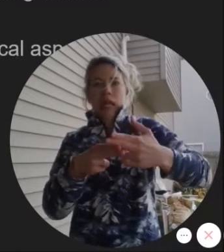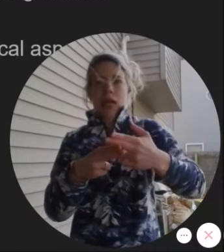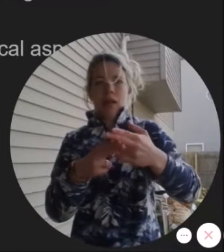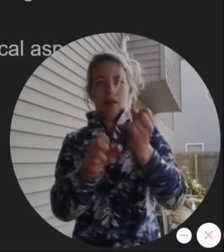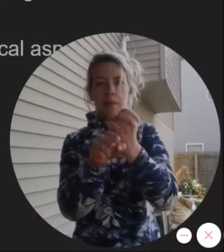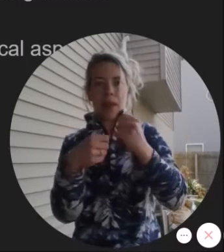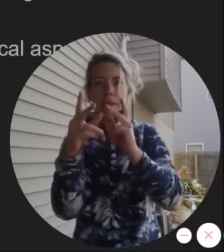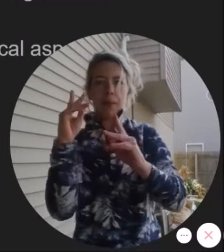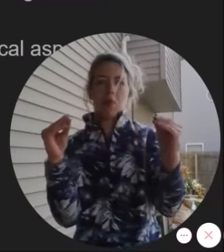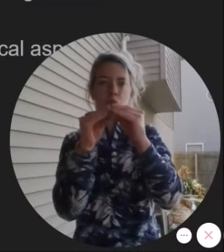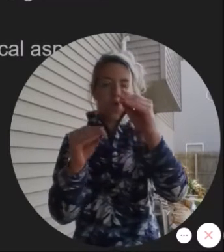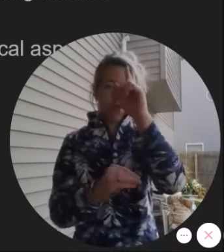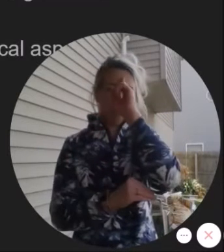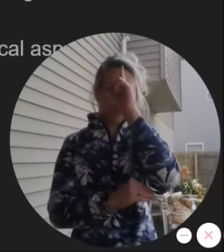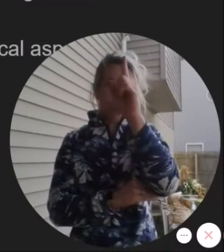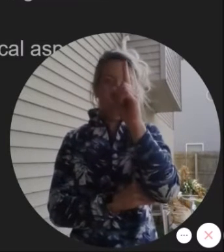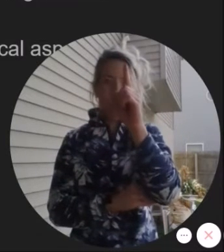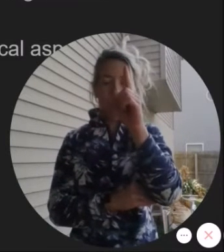So the book, Harry Potter,